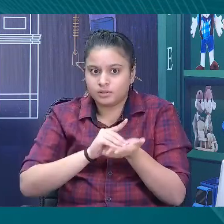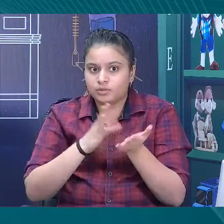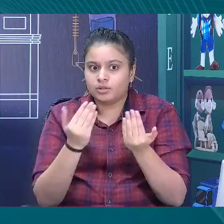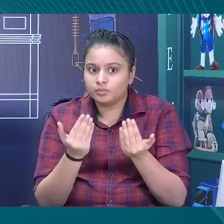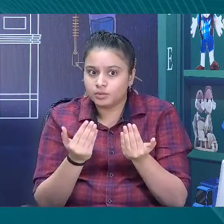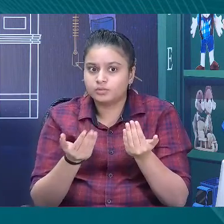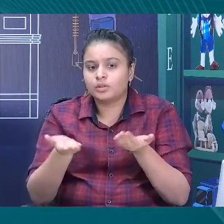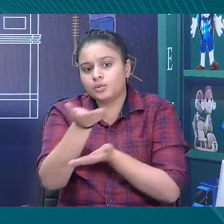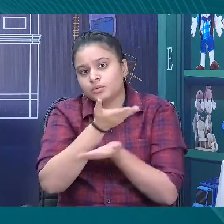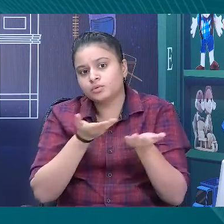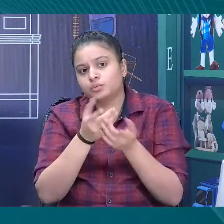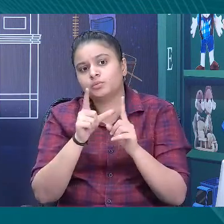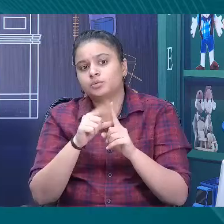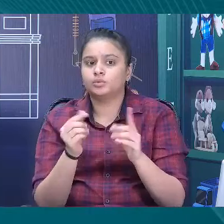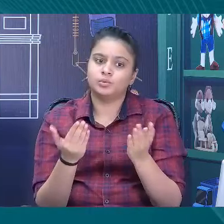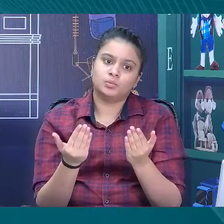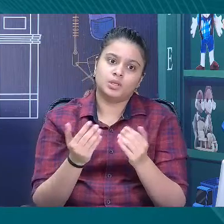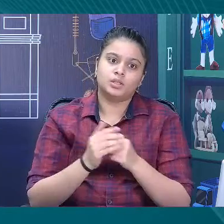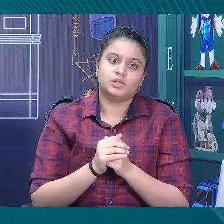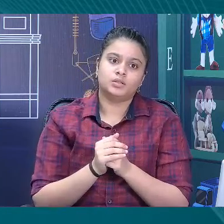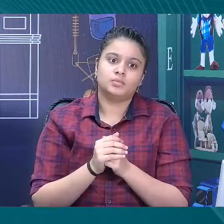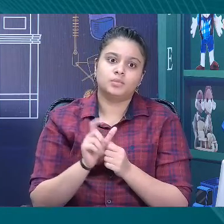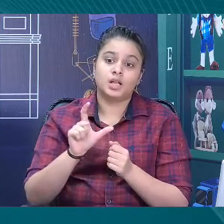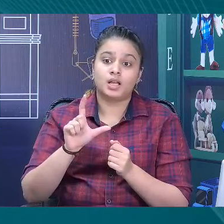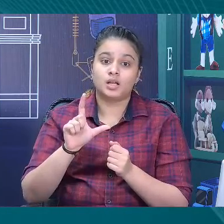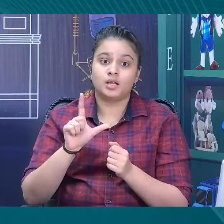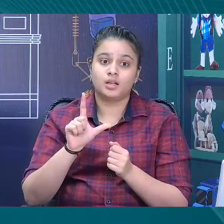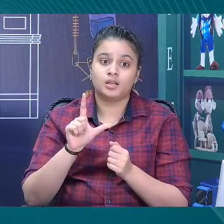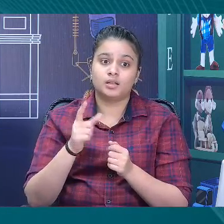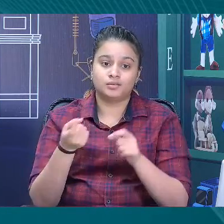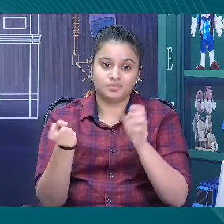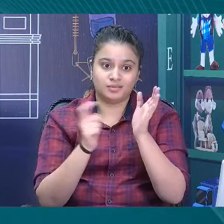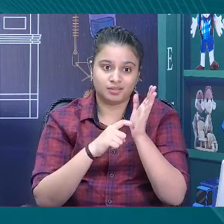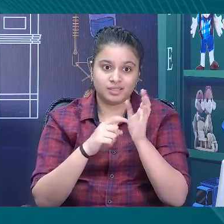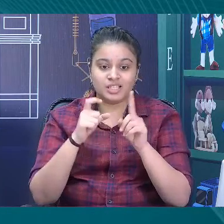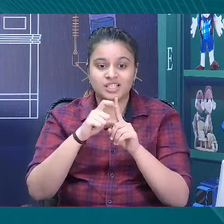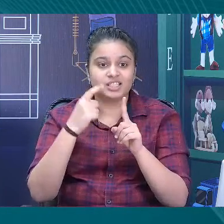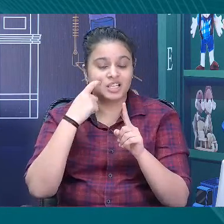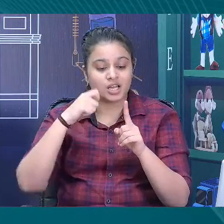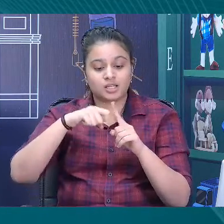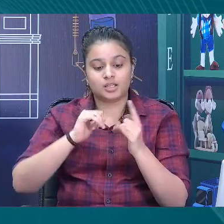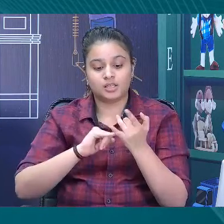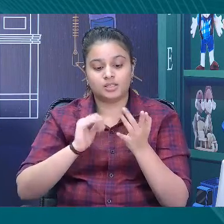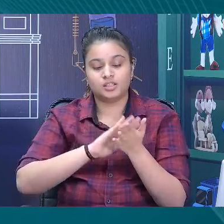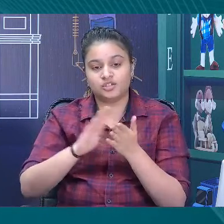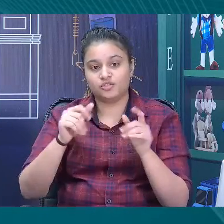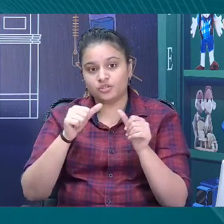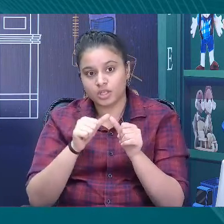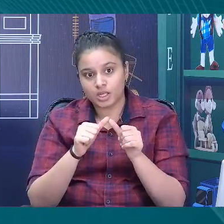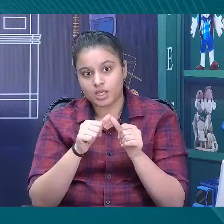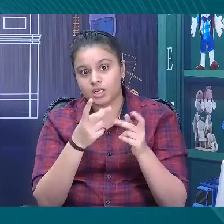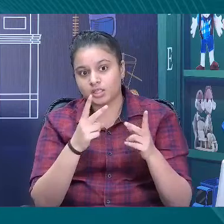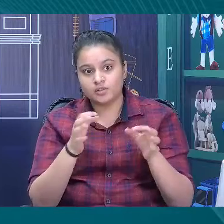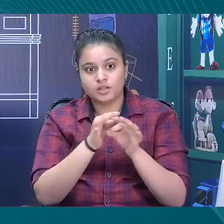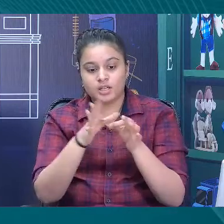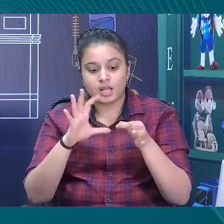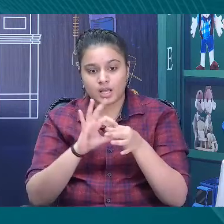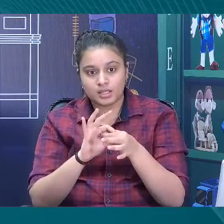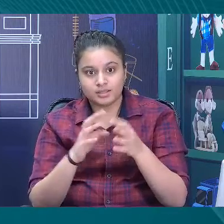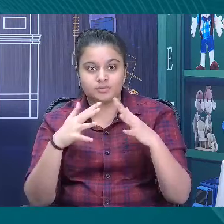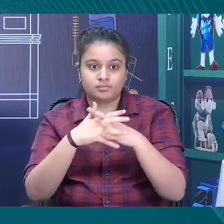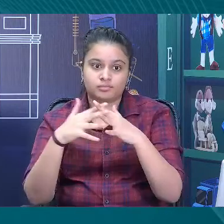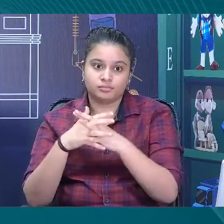books, you can do so by logging in to Diksha app, ePathshala and of course NCERT